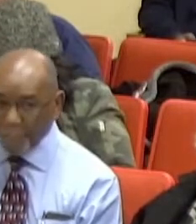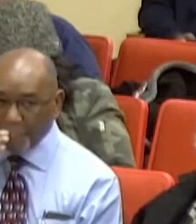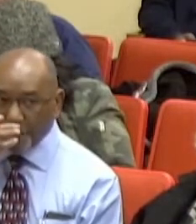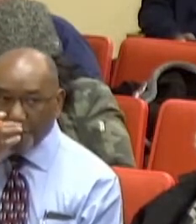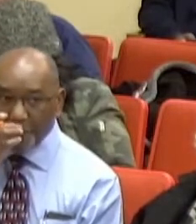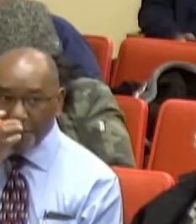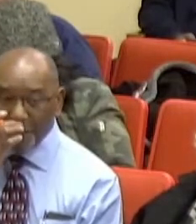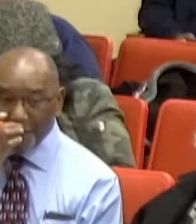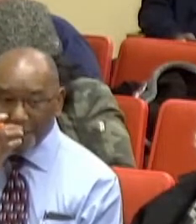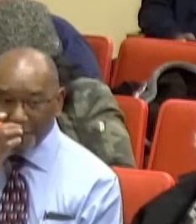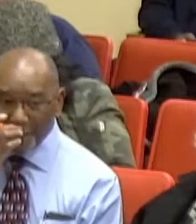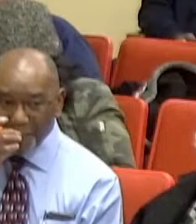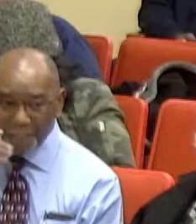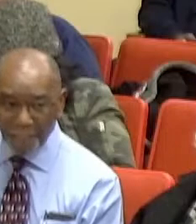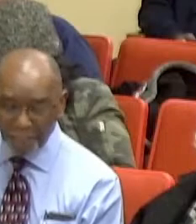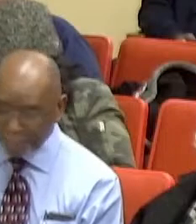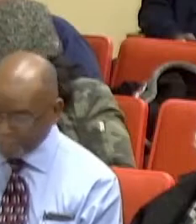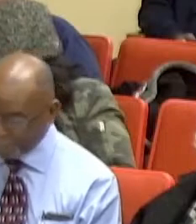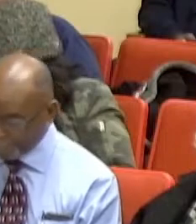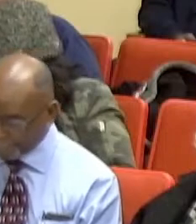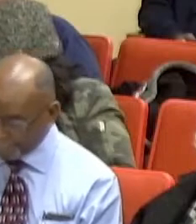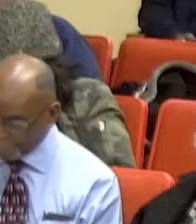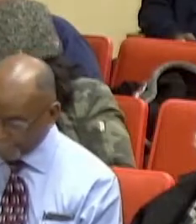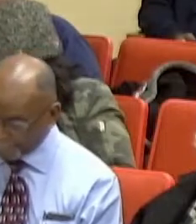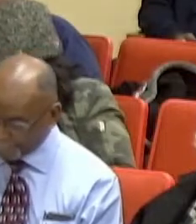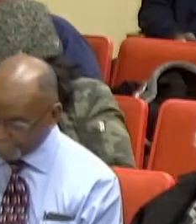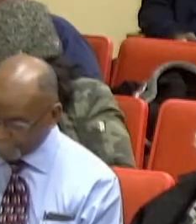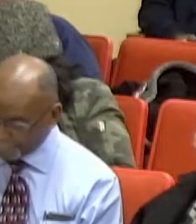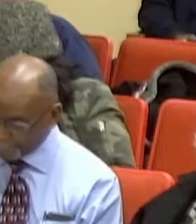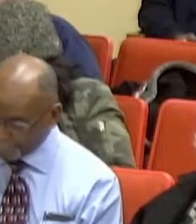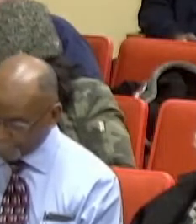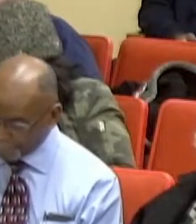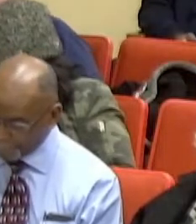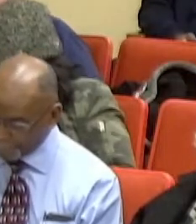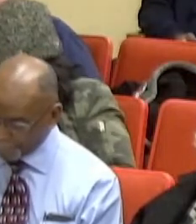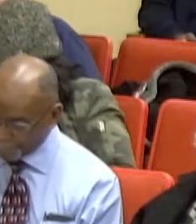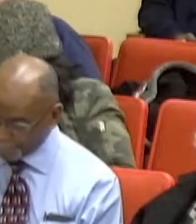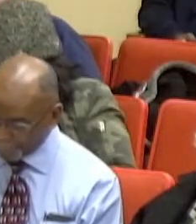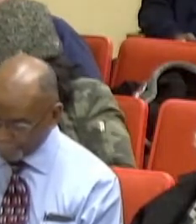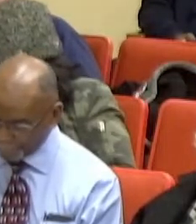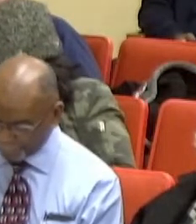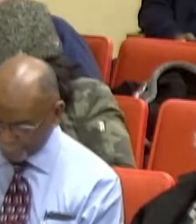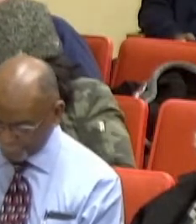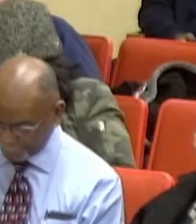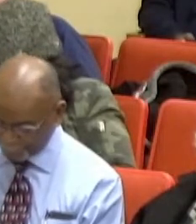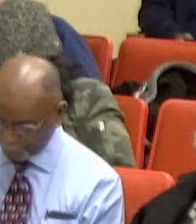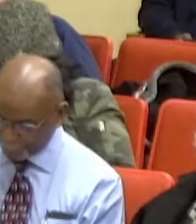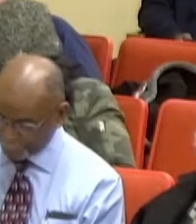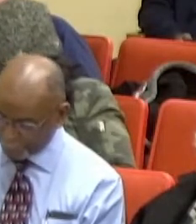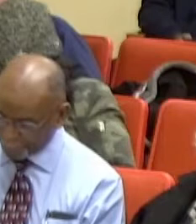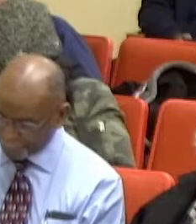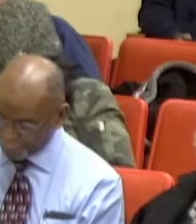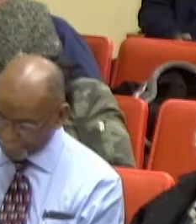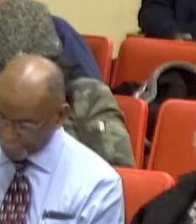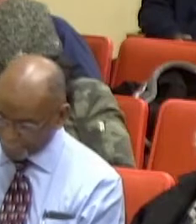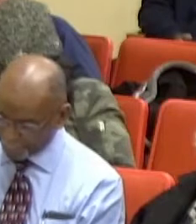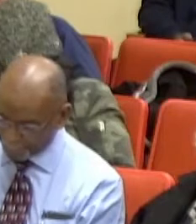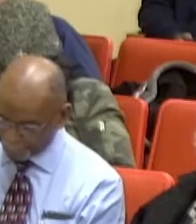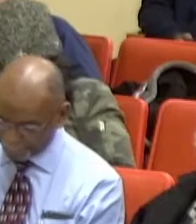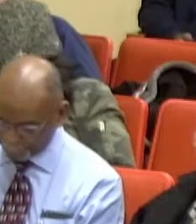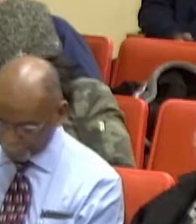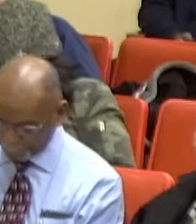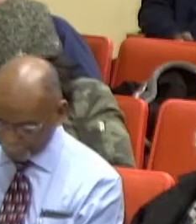Bravo. Therefore, remaining as C5 will keep construction closer to Madison and away from the blue